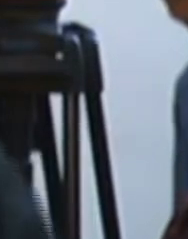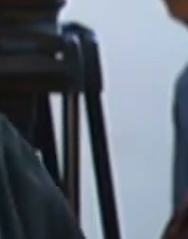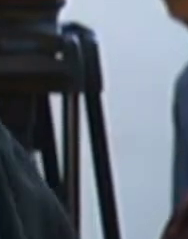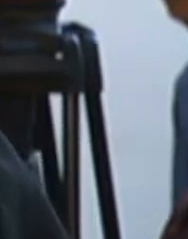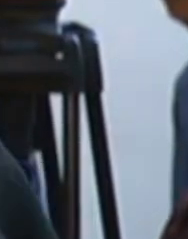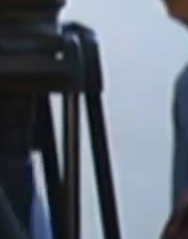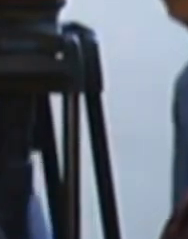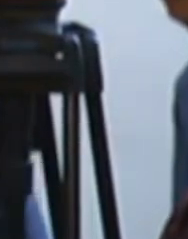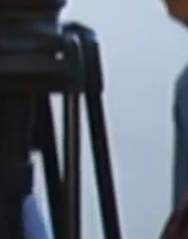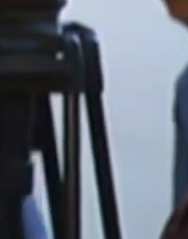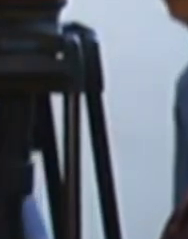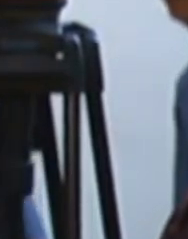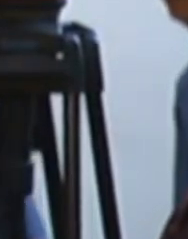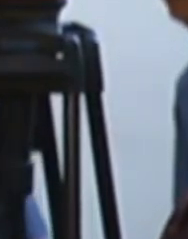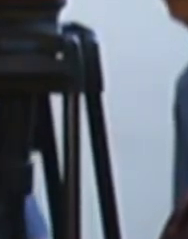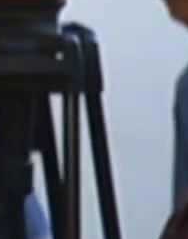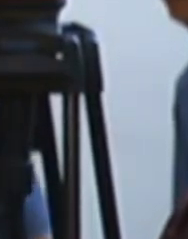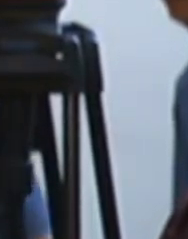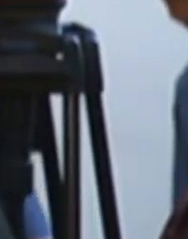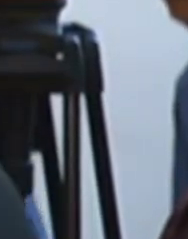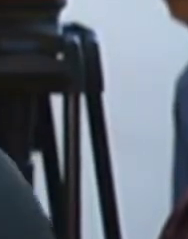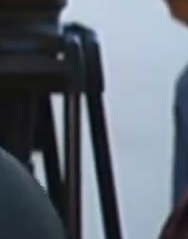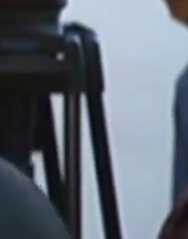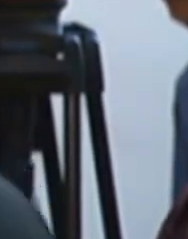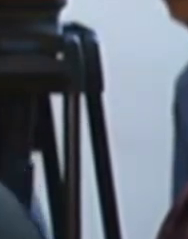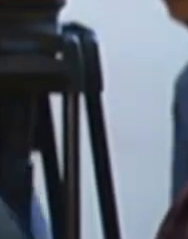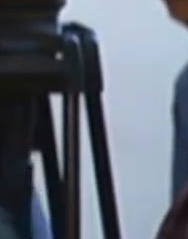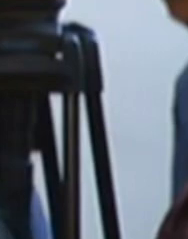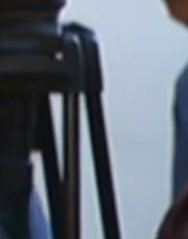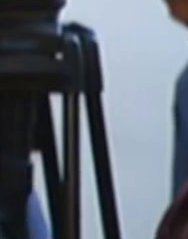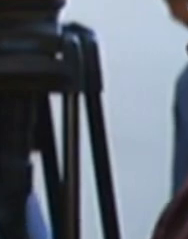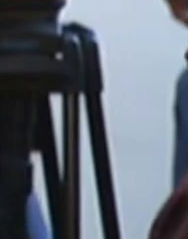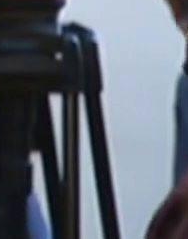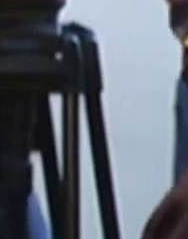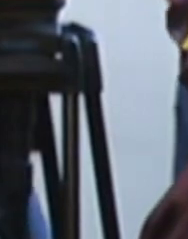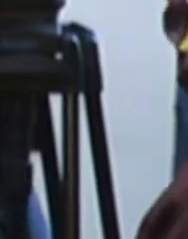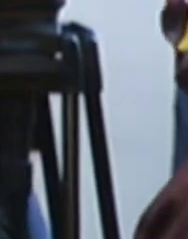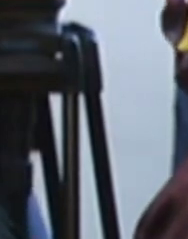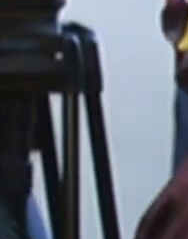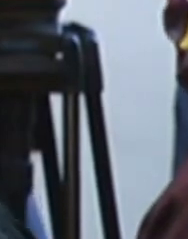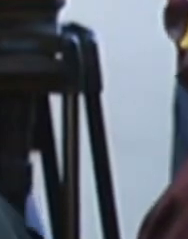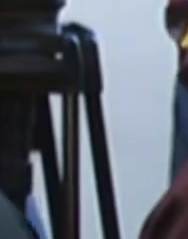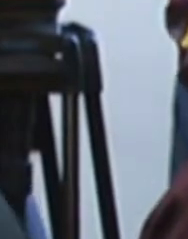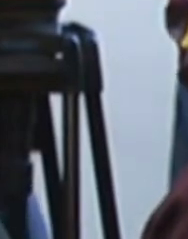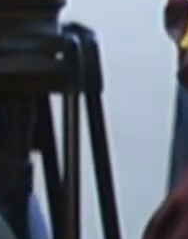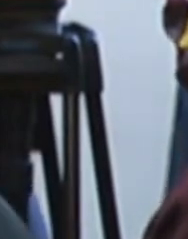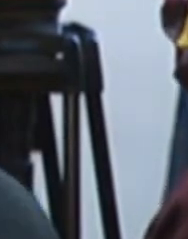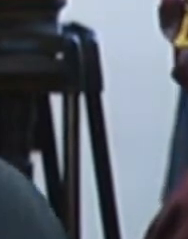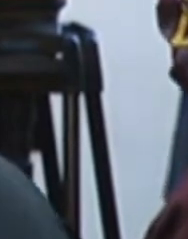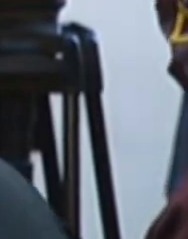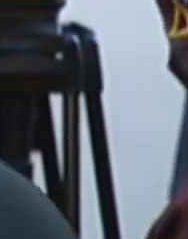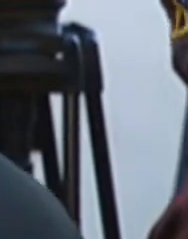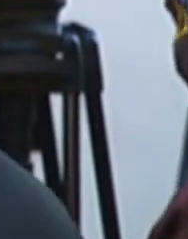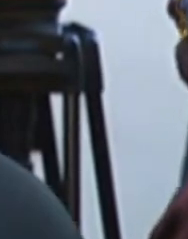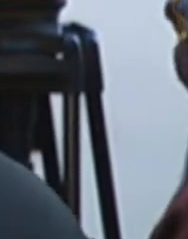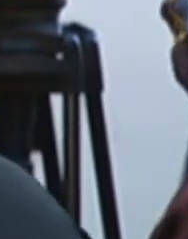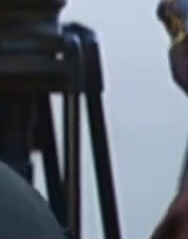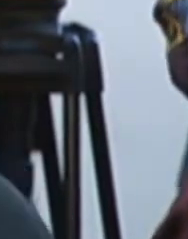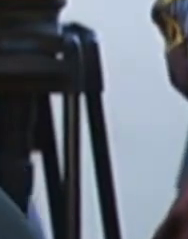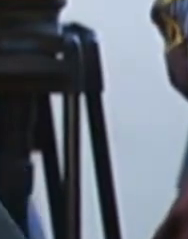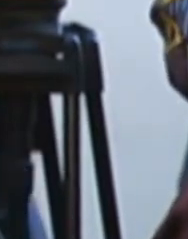problems, conducted the nearest police station of the address where they reside, and ascertain and establish